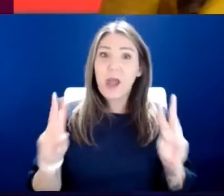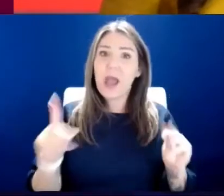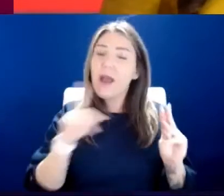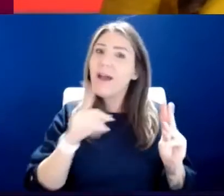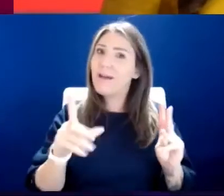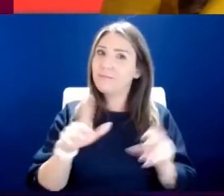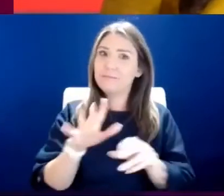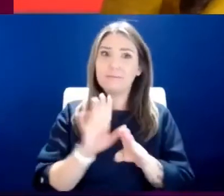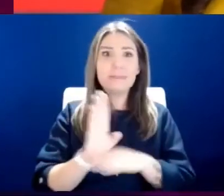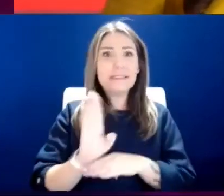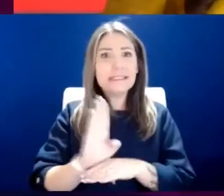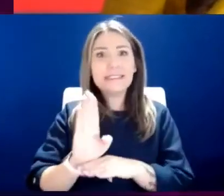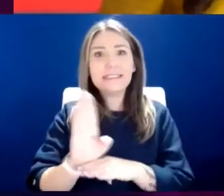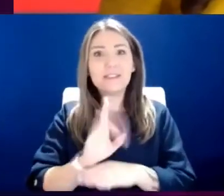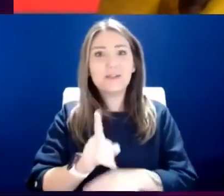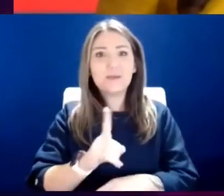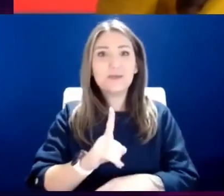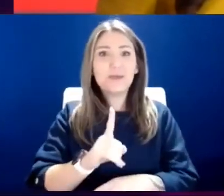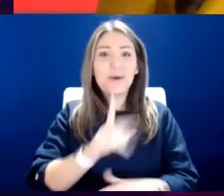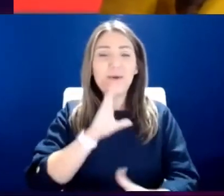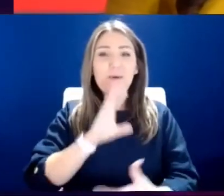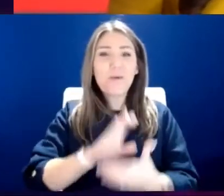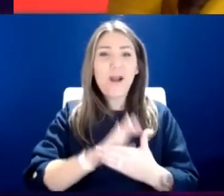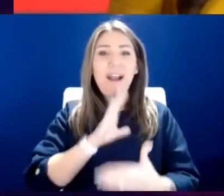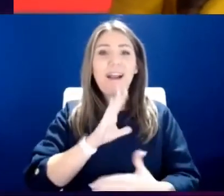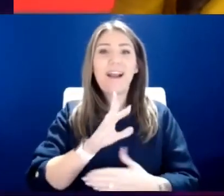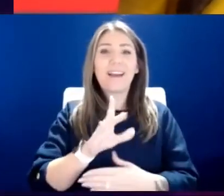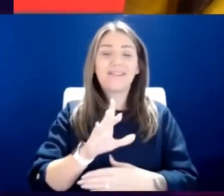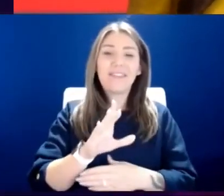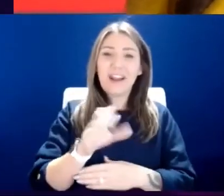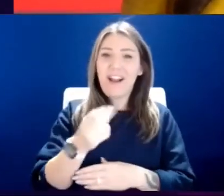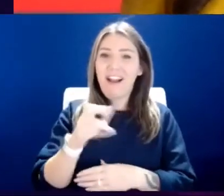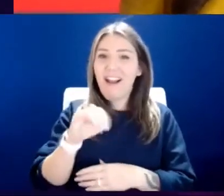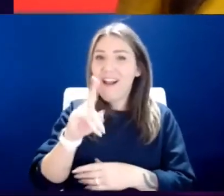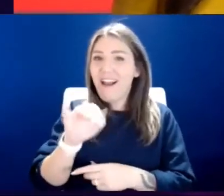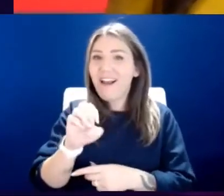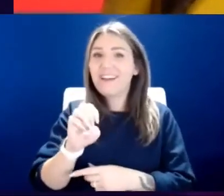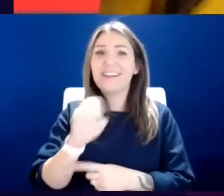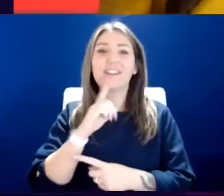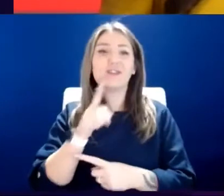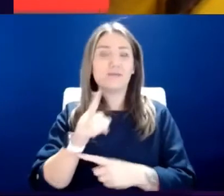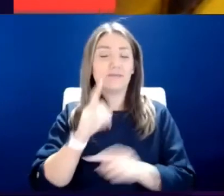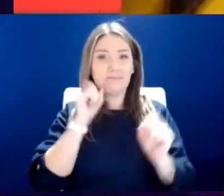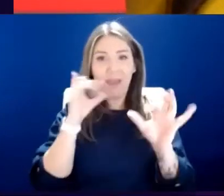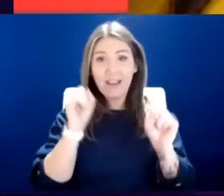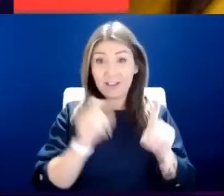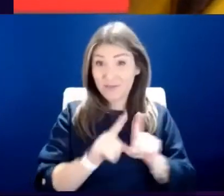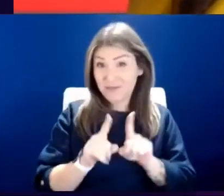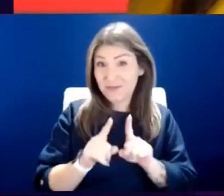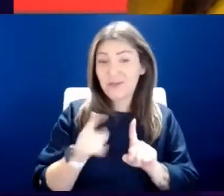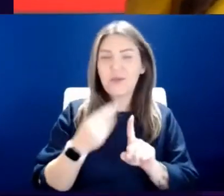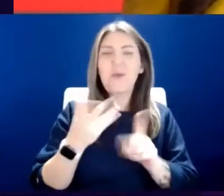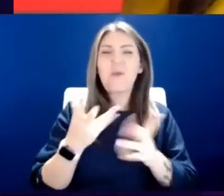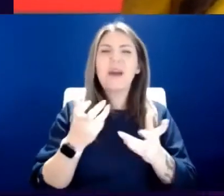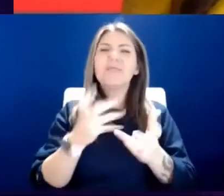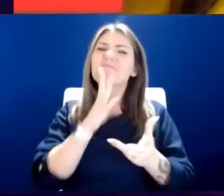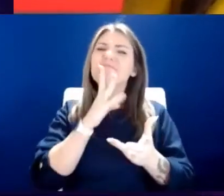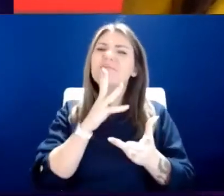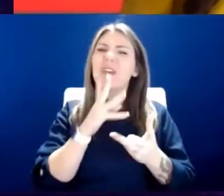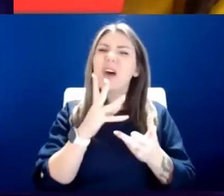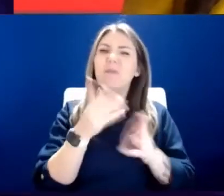wife, Connie, who's also amazing. I want to talk to you a little bit about that before we dive into the nitty-gritty of the